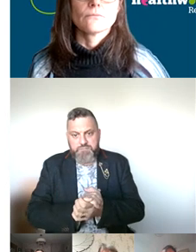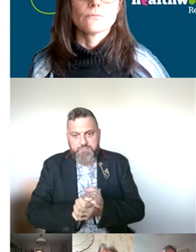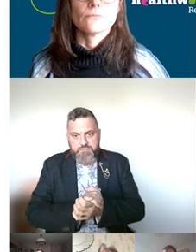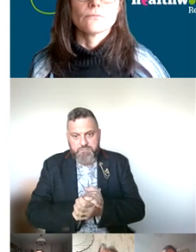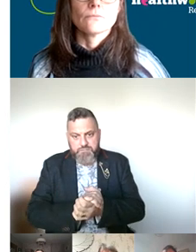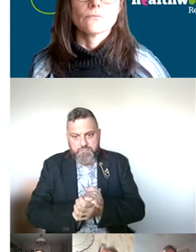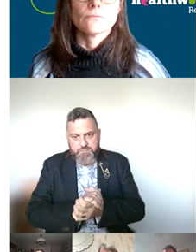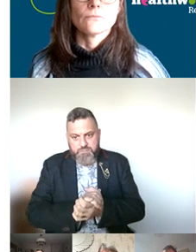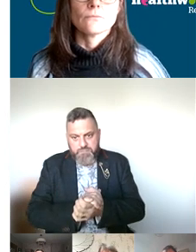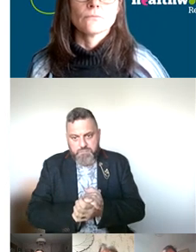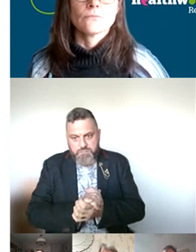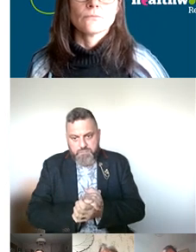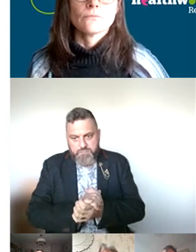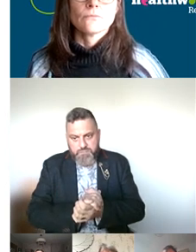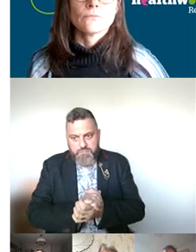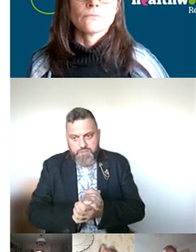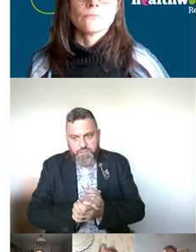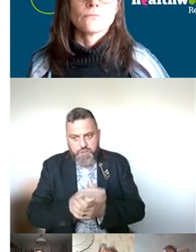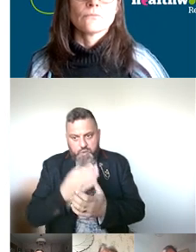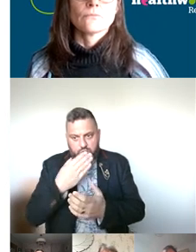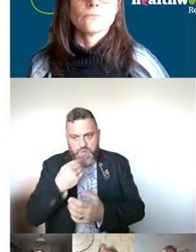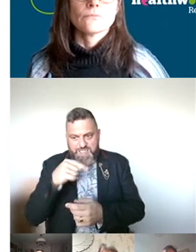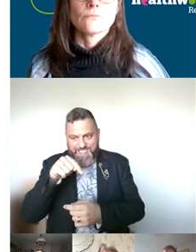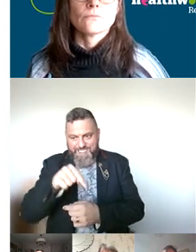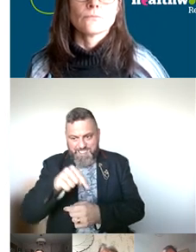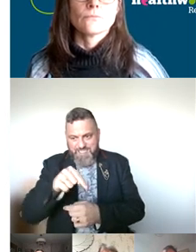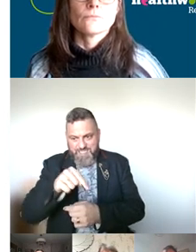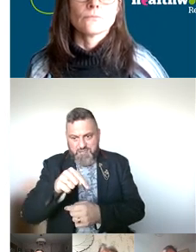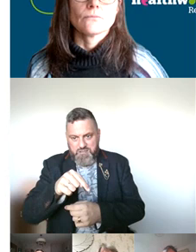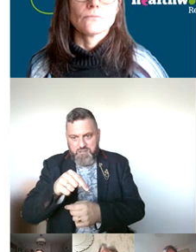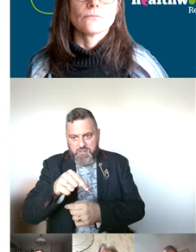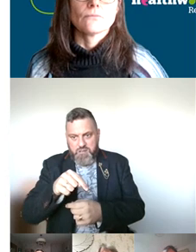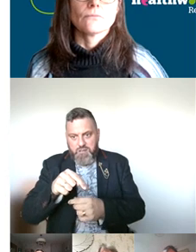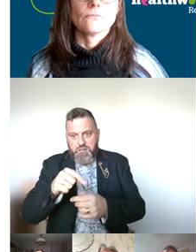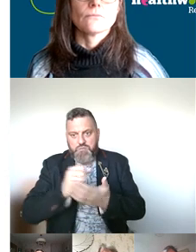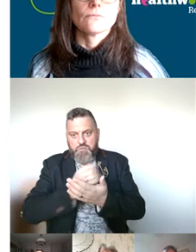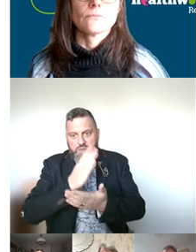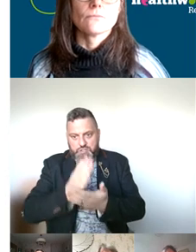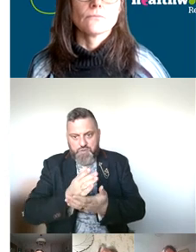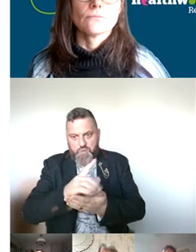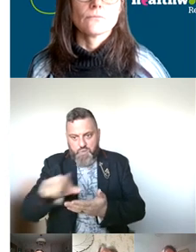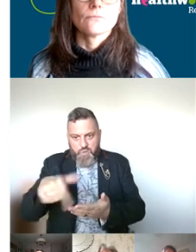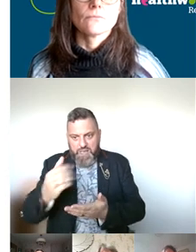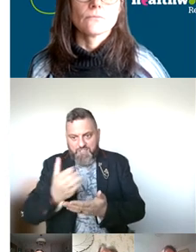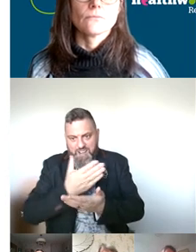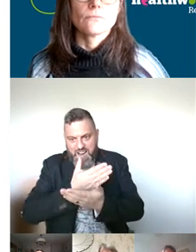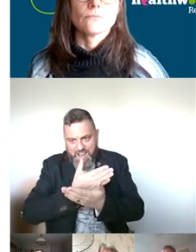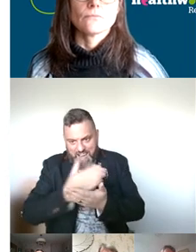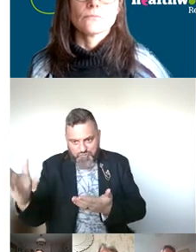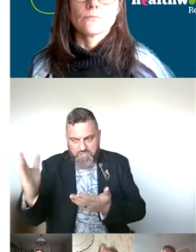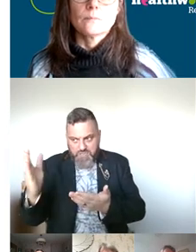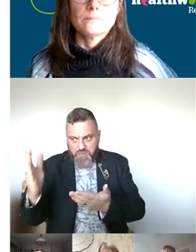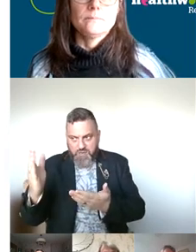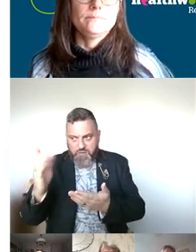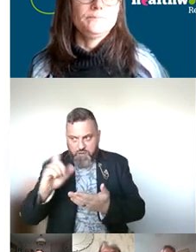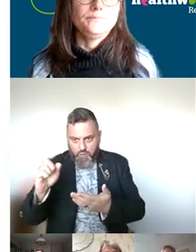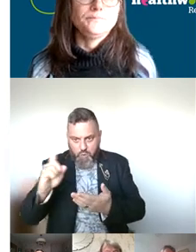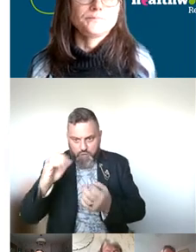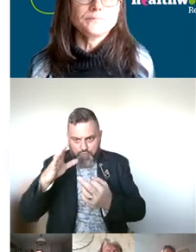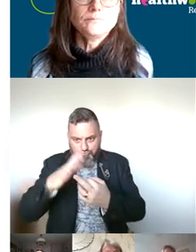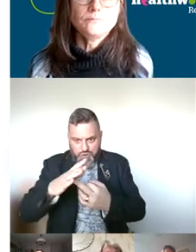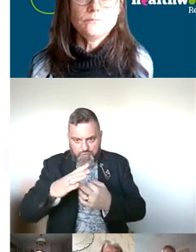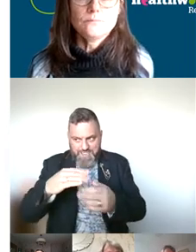is through things like this and trying to make sure that we've got clarity about those priorities at a